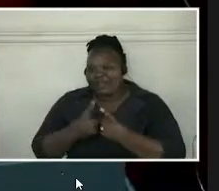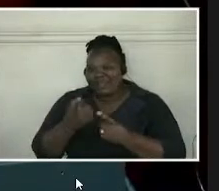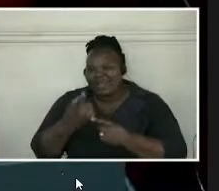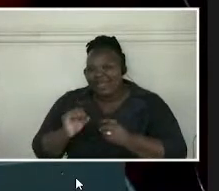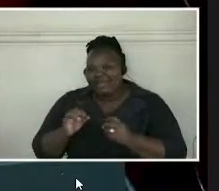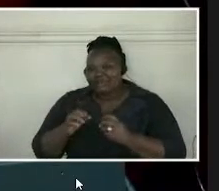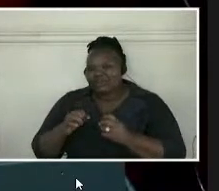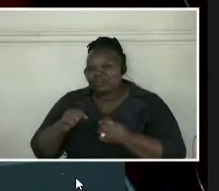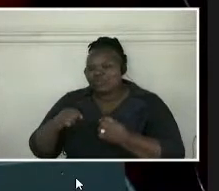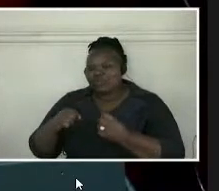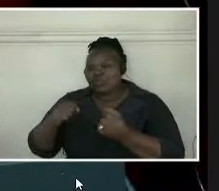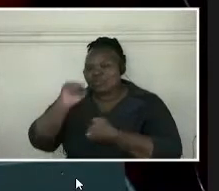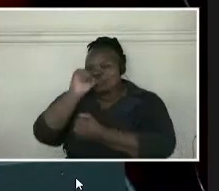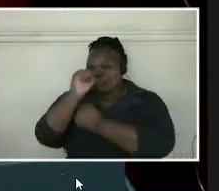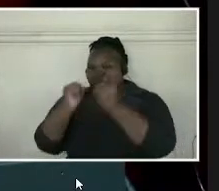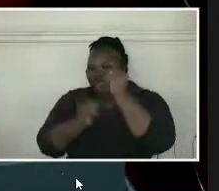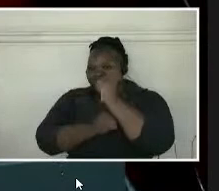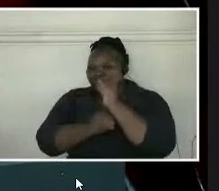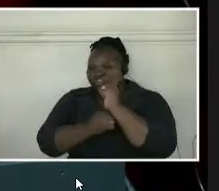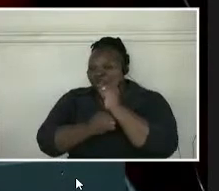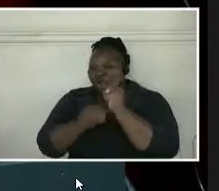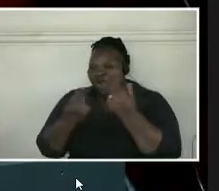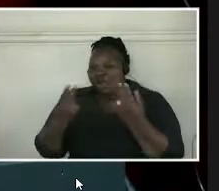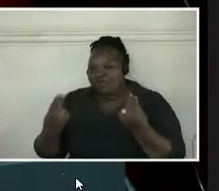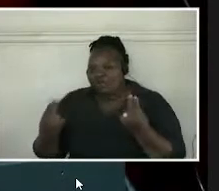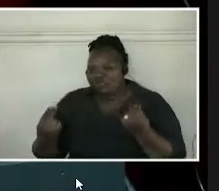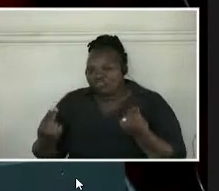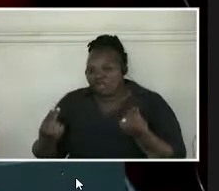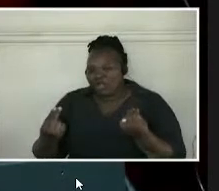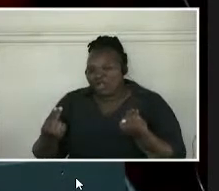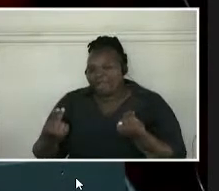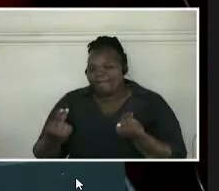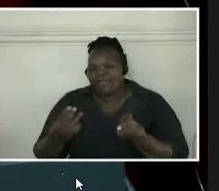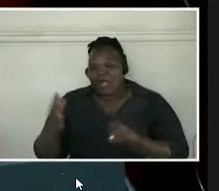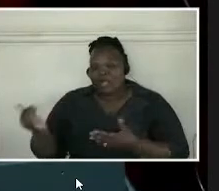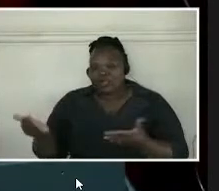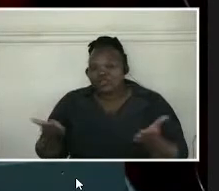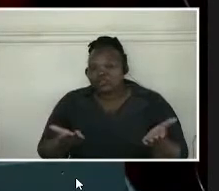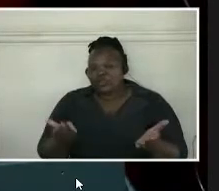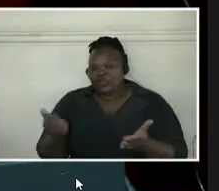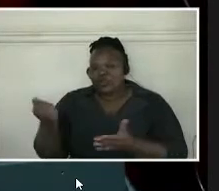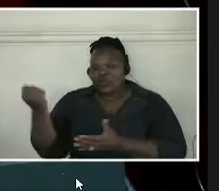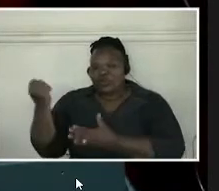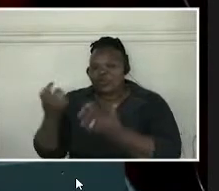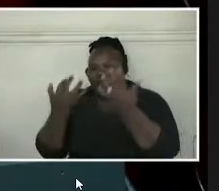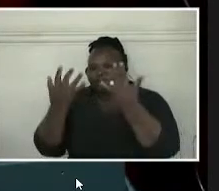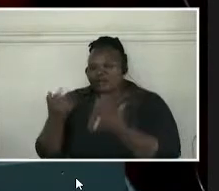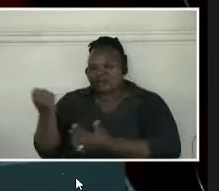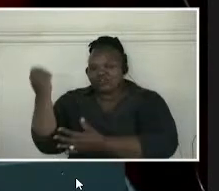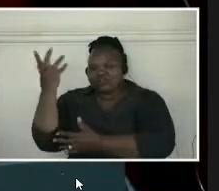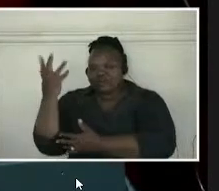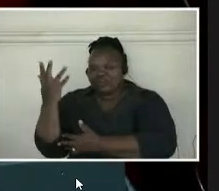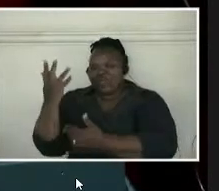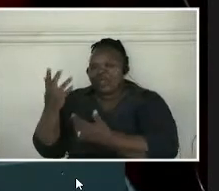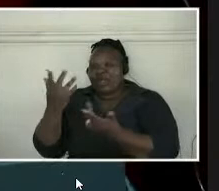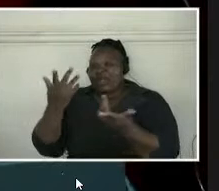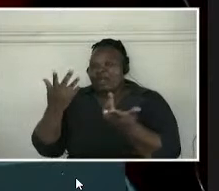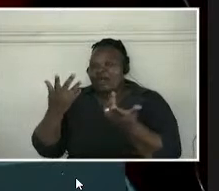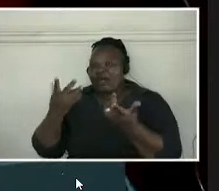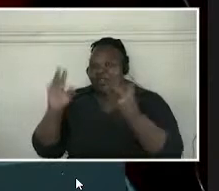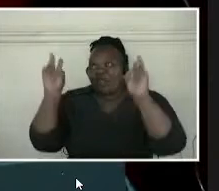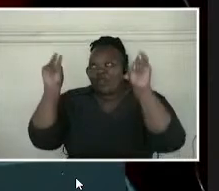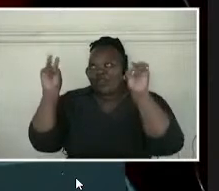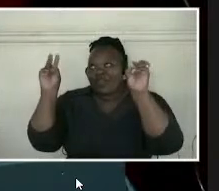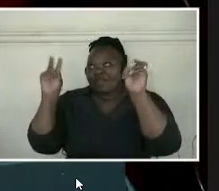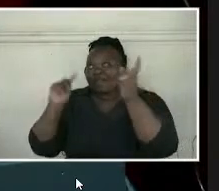restructuring of government operations i present this budget speech other than theme turning the tide